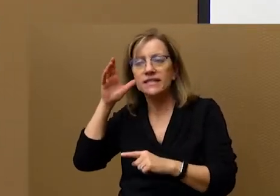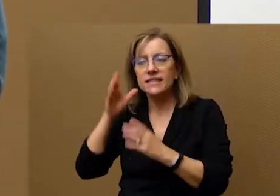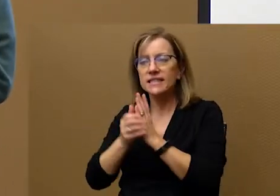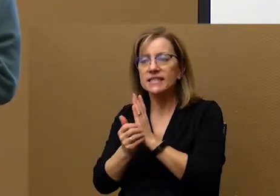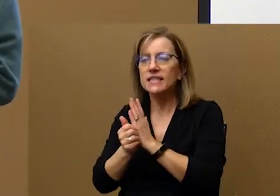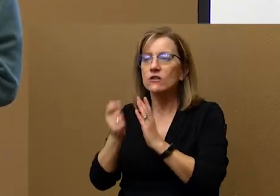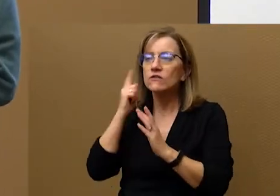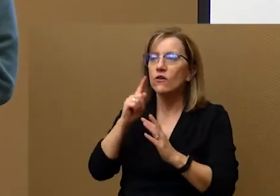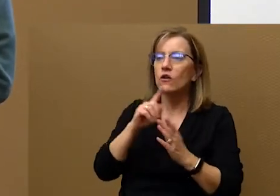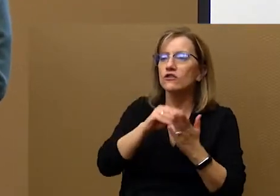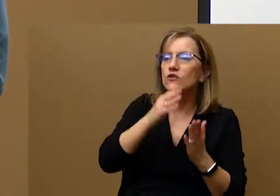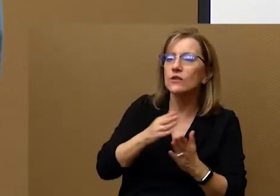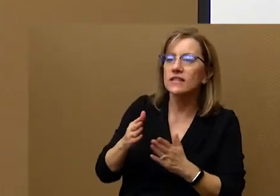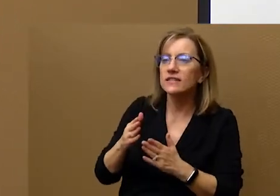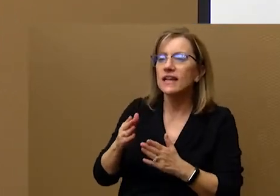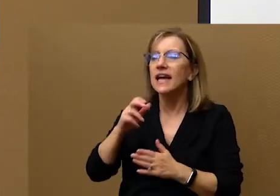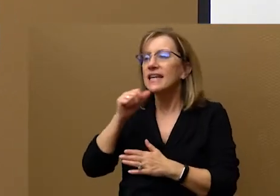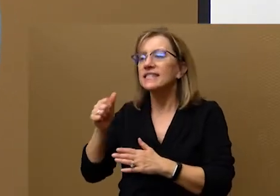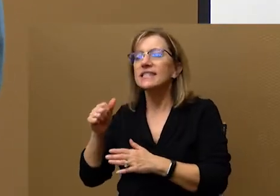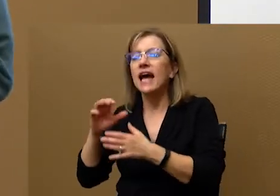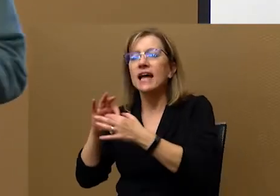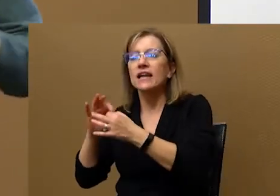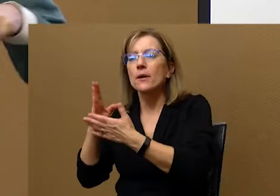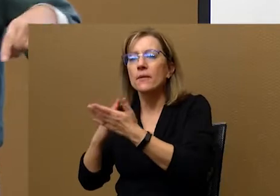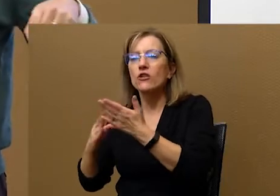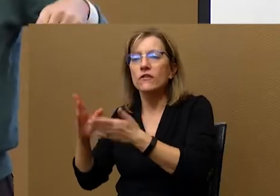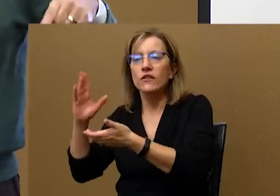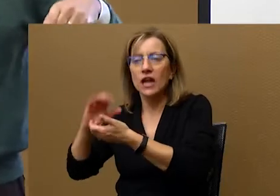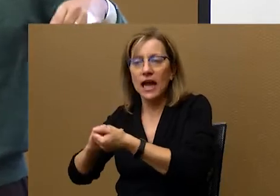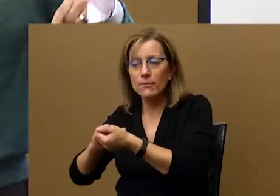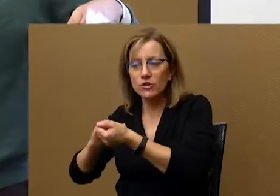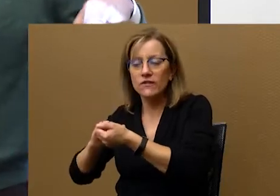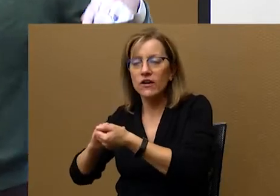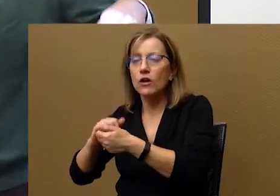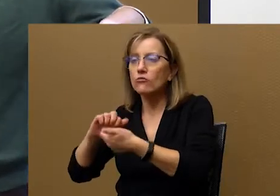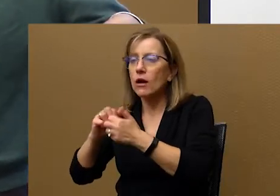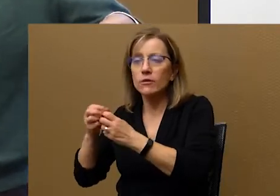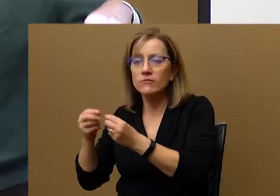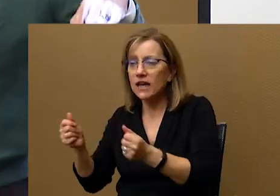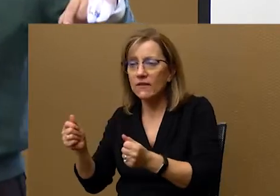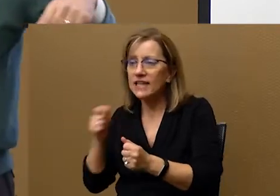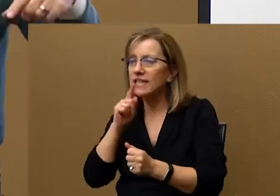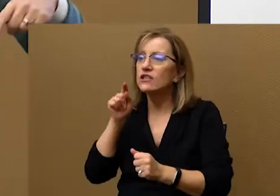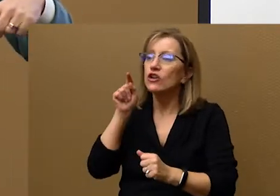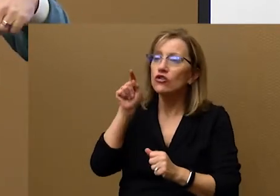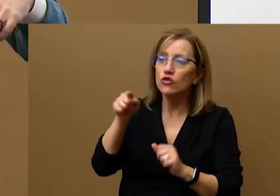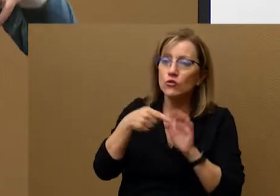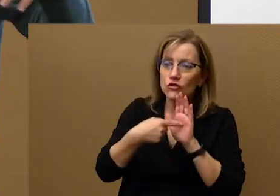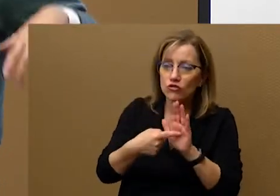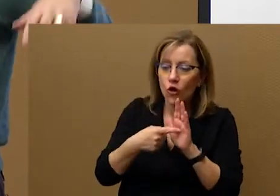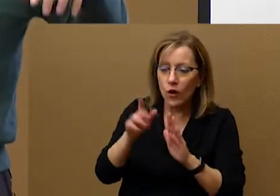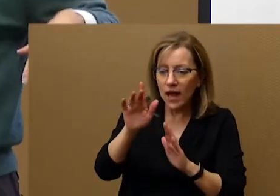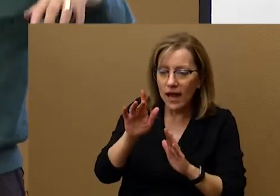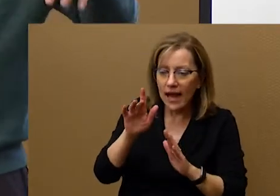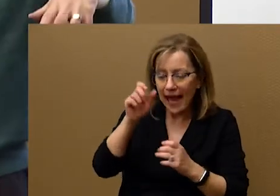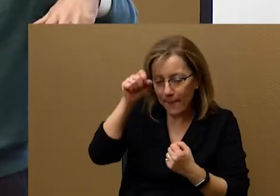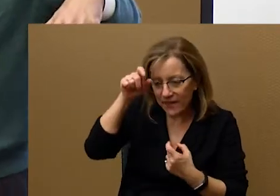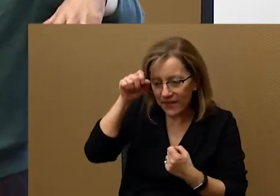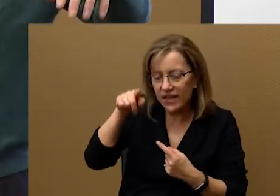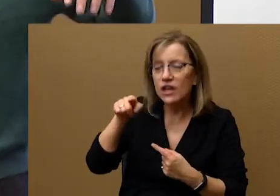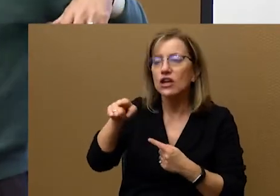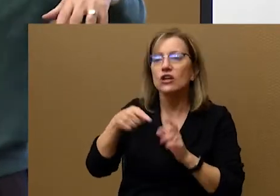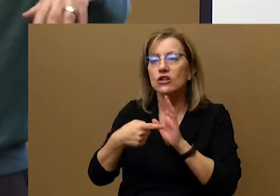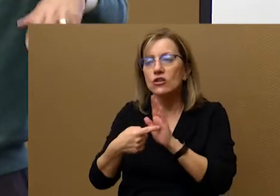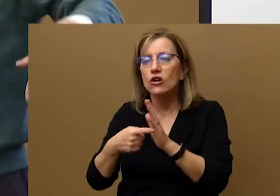empathic listening skills in our students. That's not part of collaborative problem solving per se. Collaborative problem solving is you show